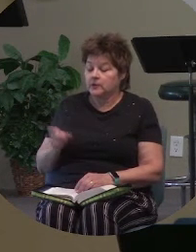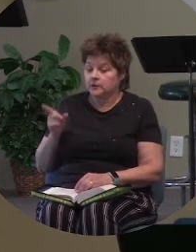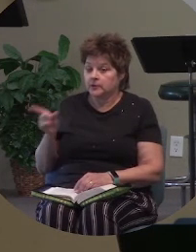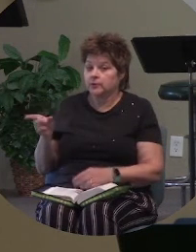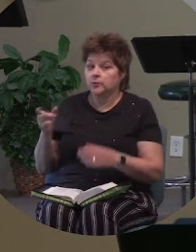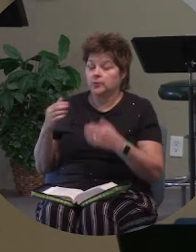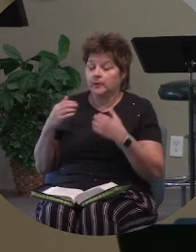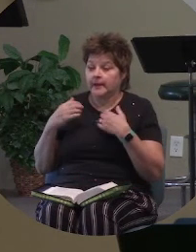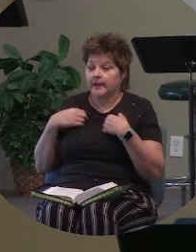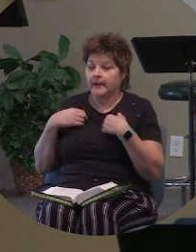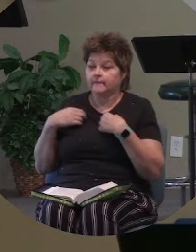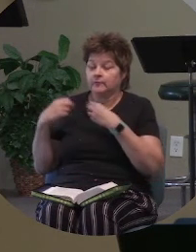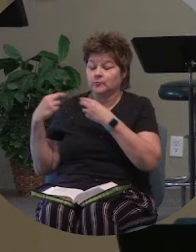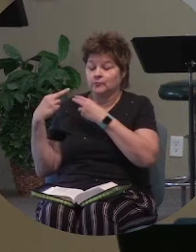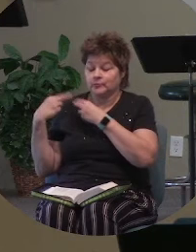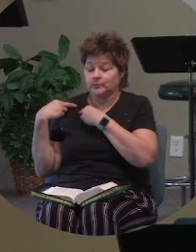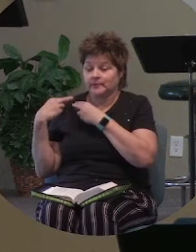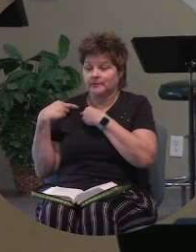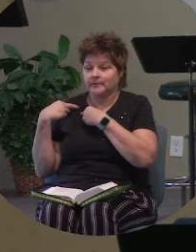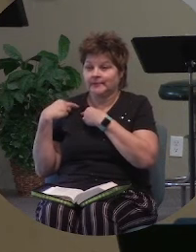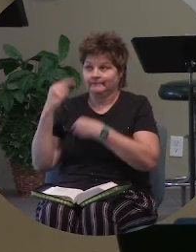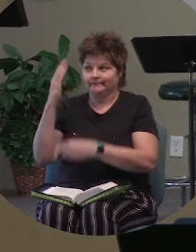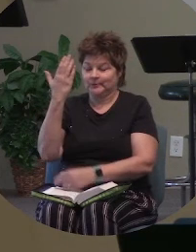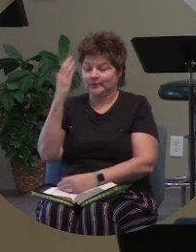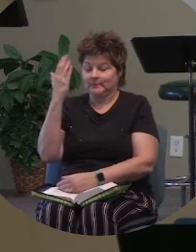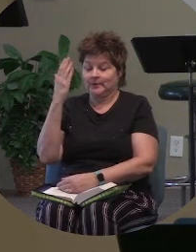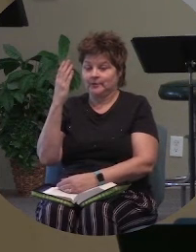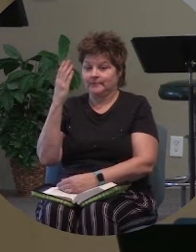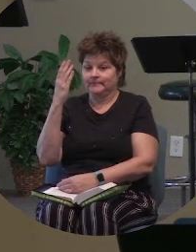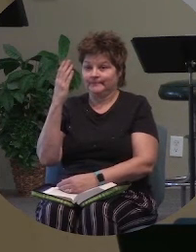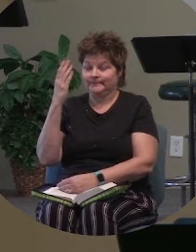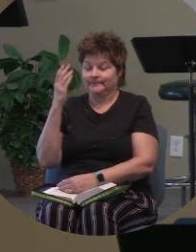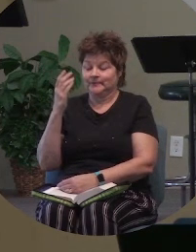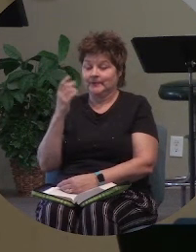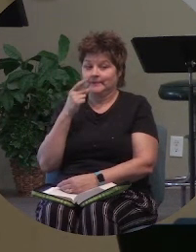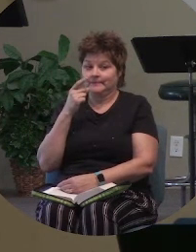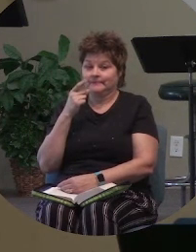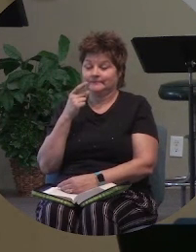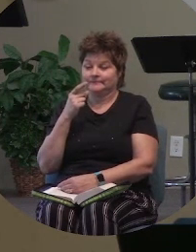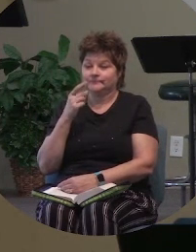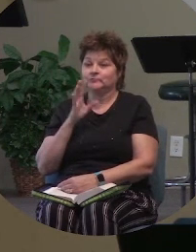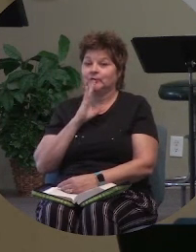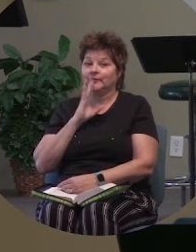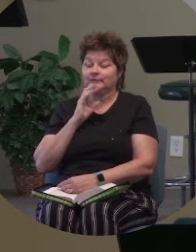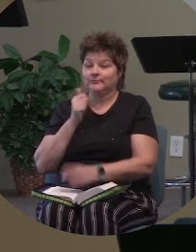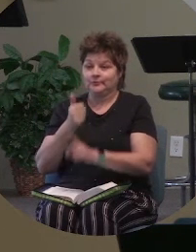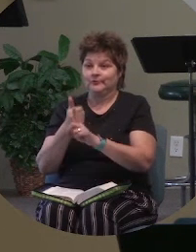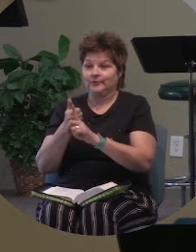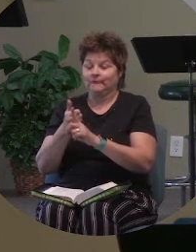responsibility, mirror, for that person you're looking at.